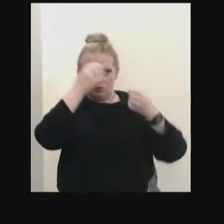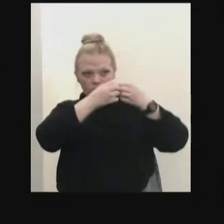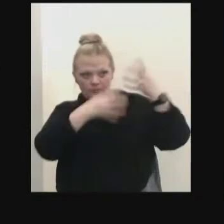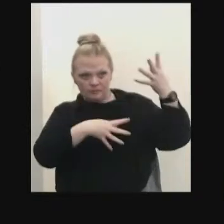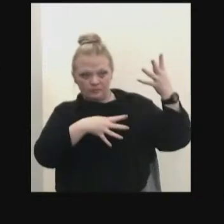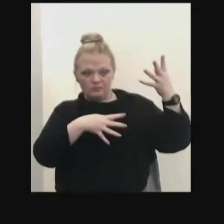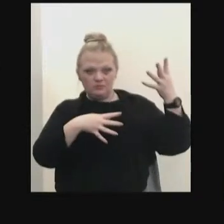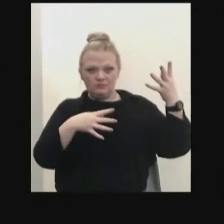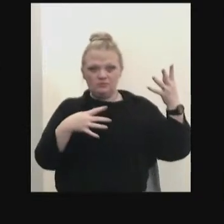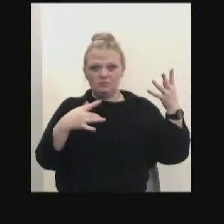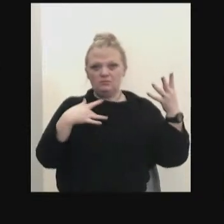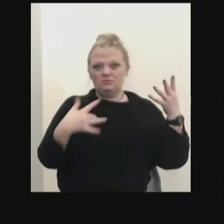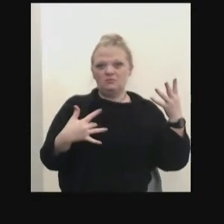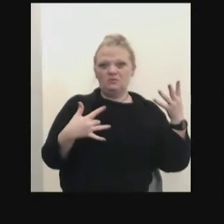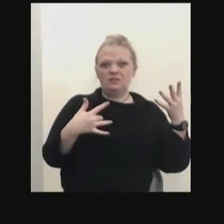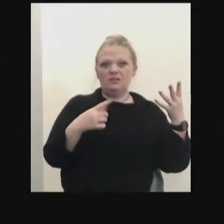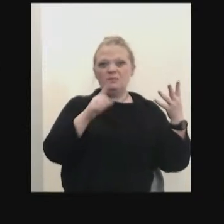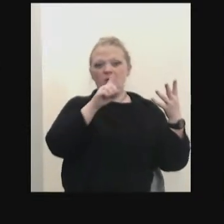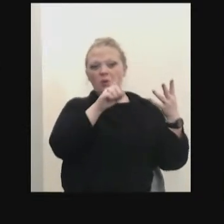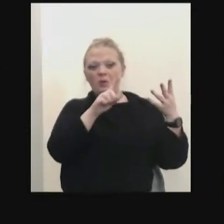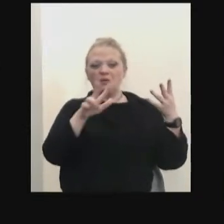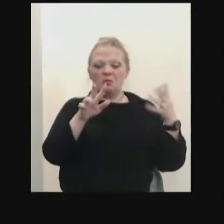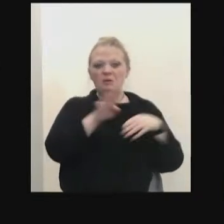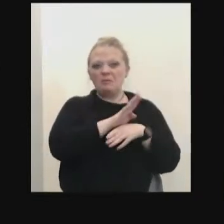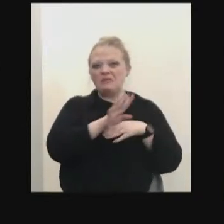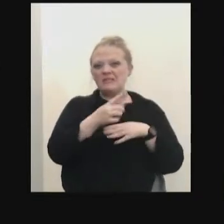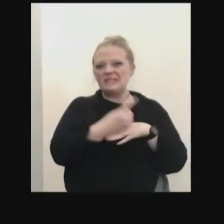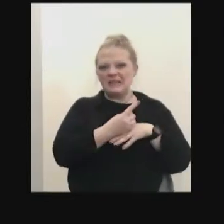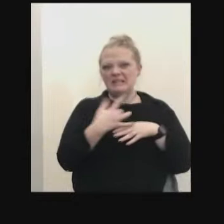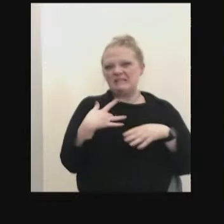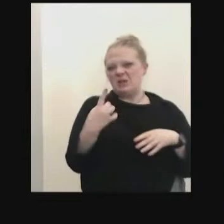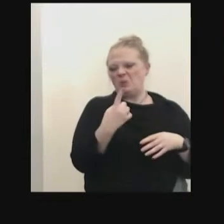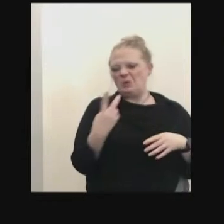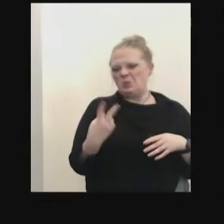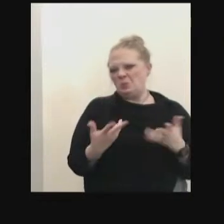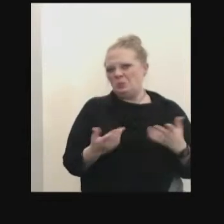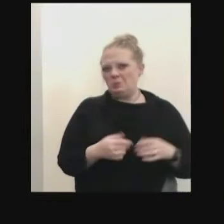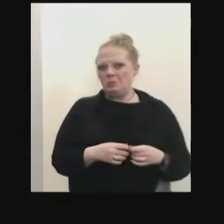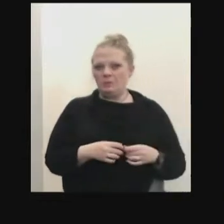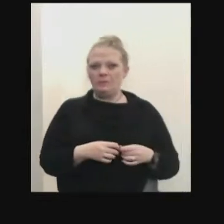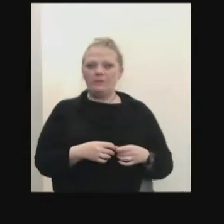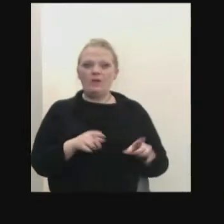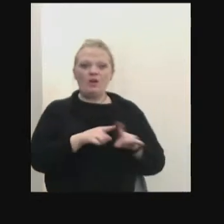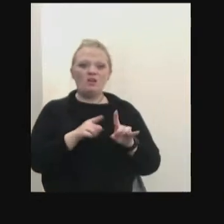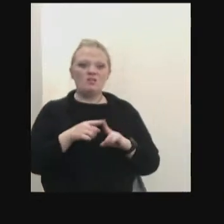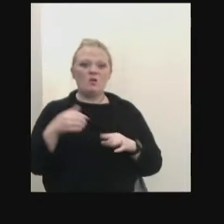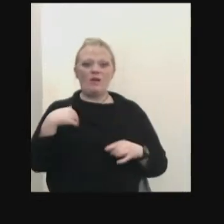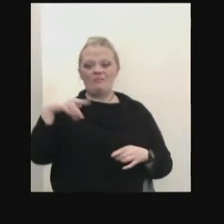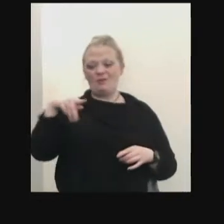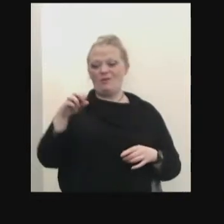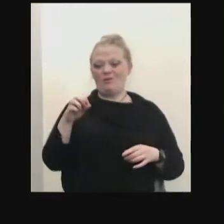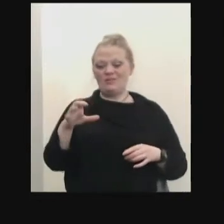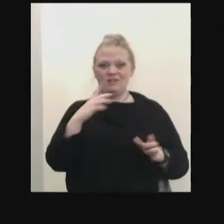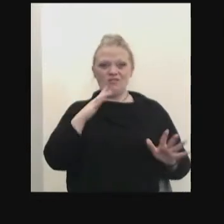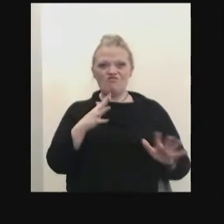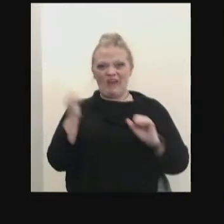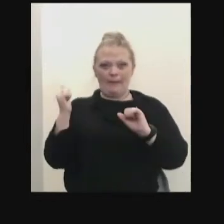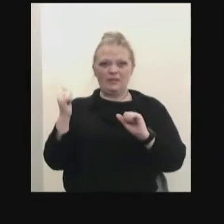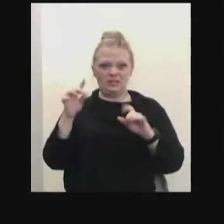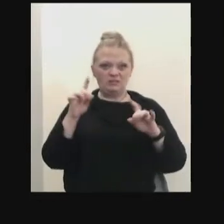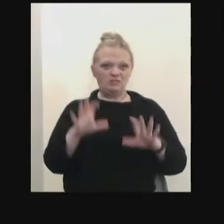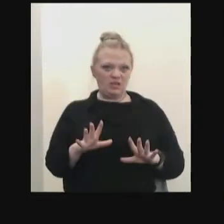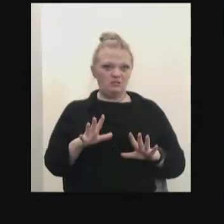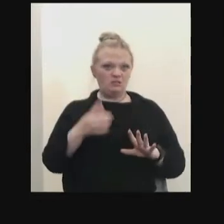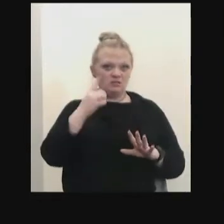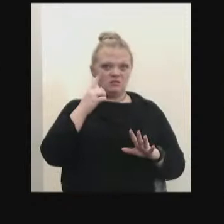shorter side, between 1 to 2 days. We also offer our point-of-care rapid molecular diagnostic testing for